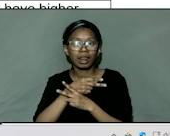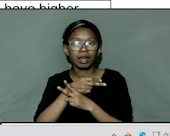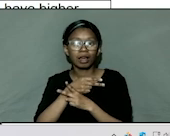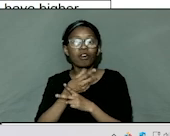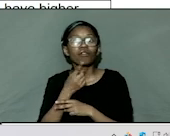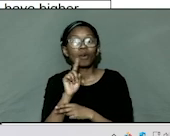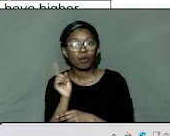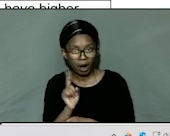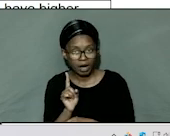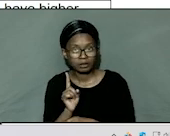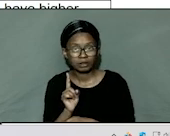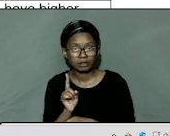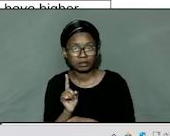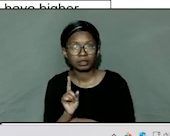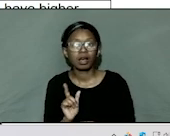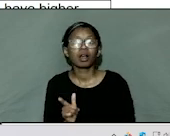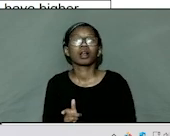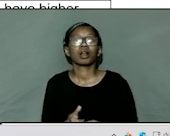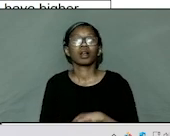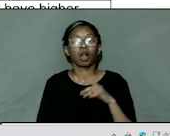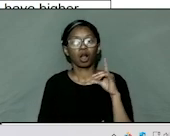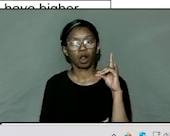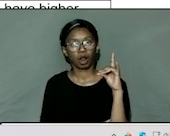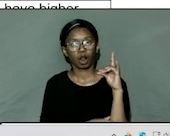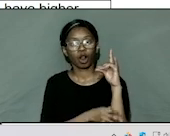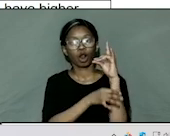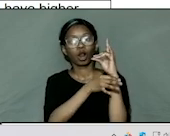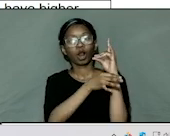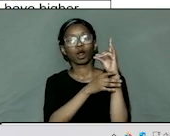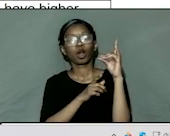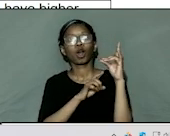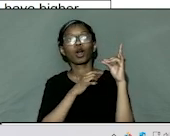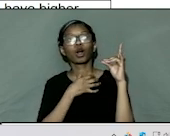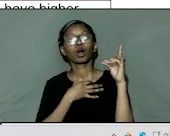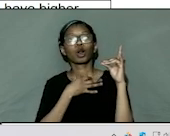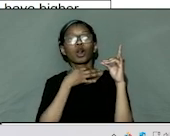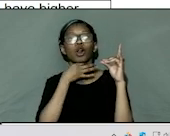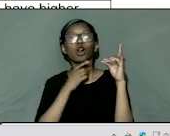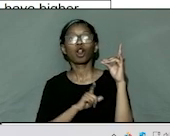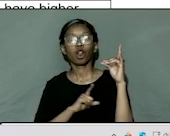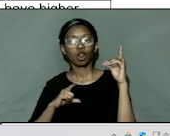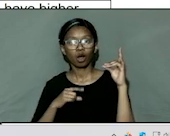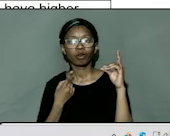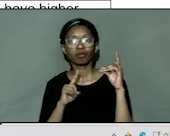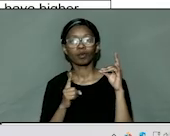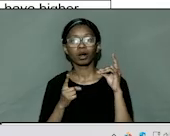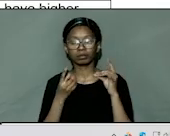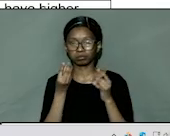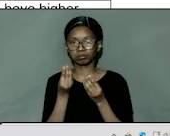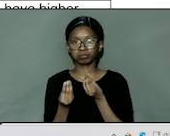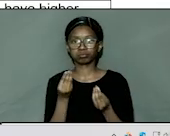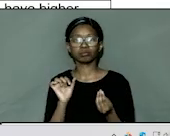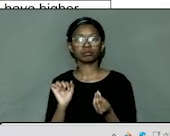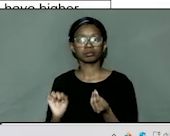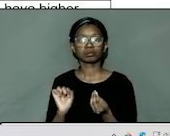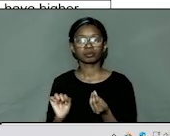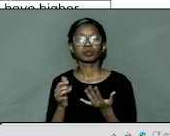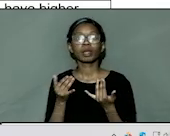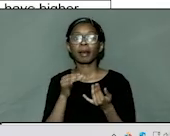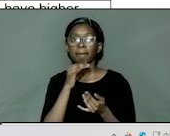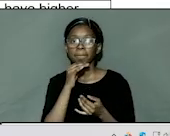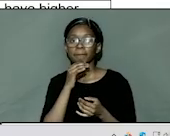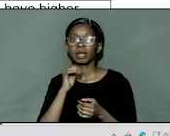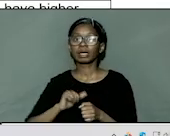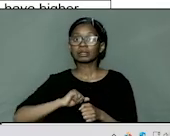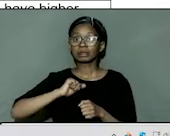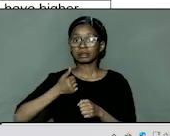for long neck to their offspring. And then the next generation will have a